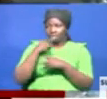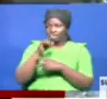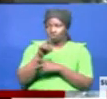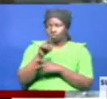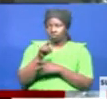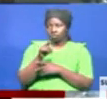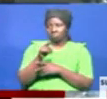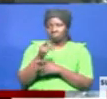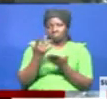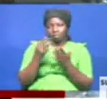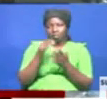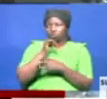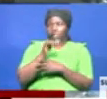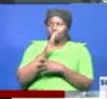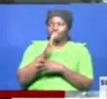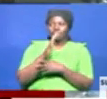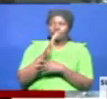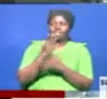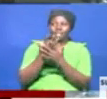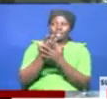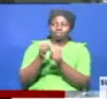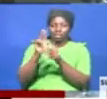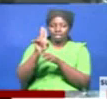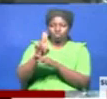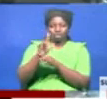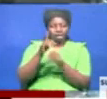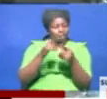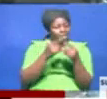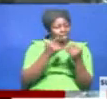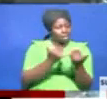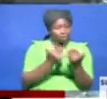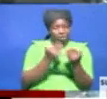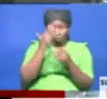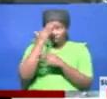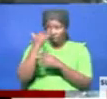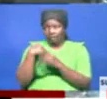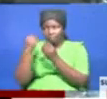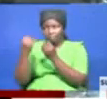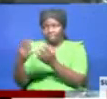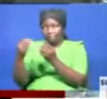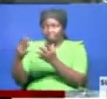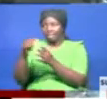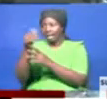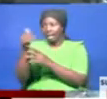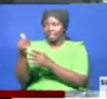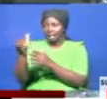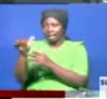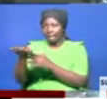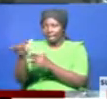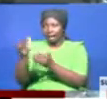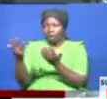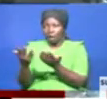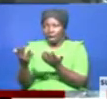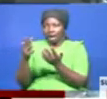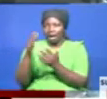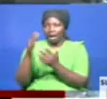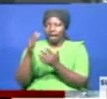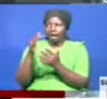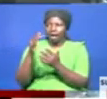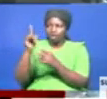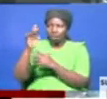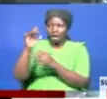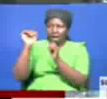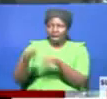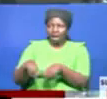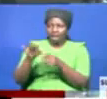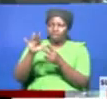the grounds. You get my point? Because so what there are so many grounds that lawyers can choose so many other and even ignore these and still succeed. This is a